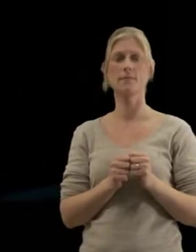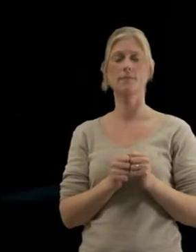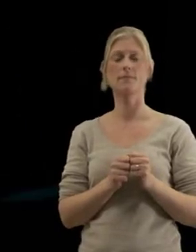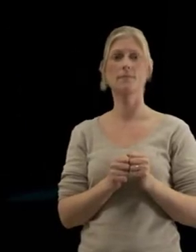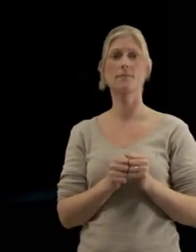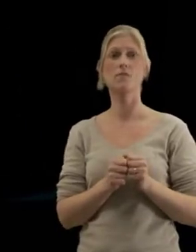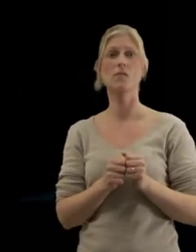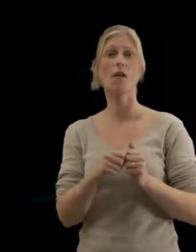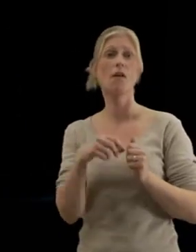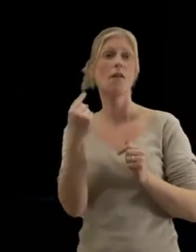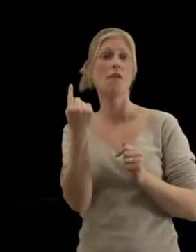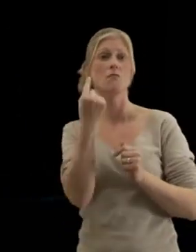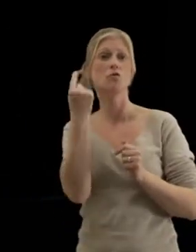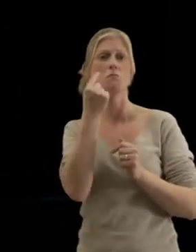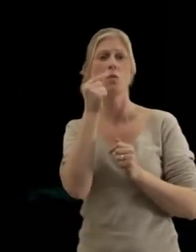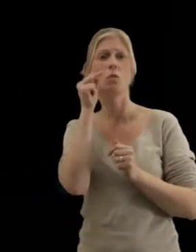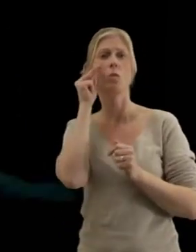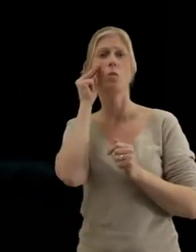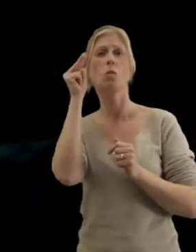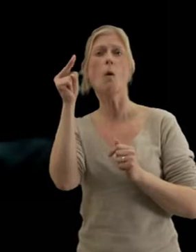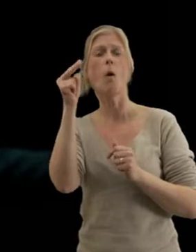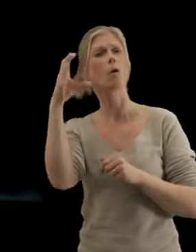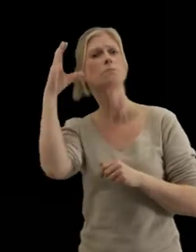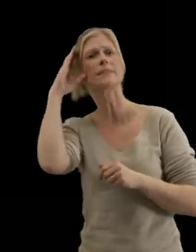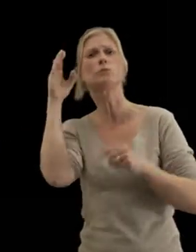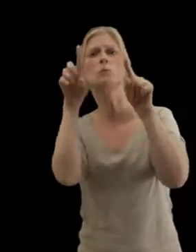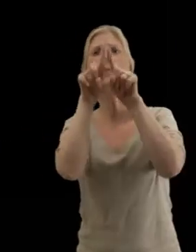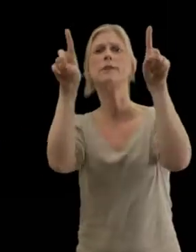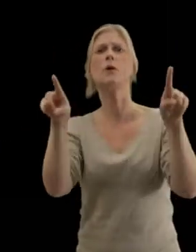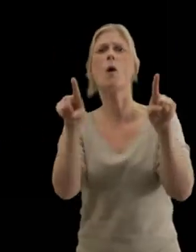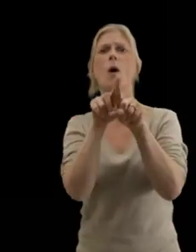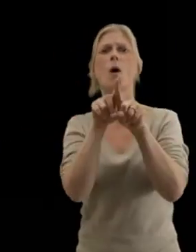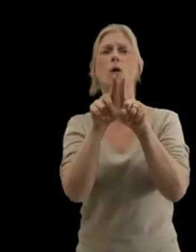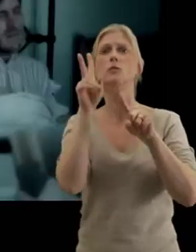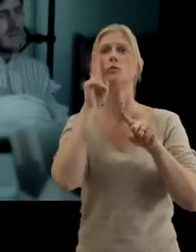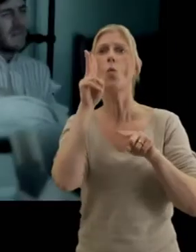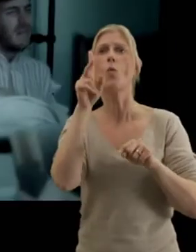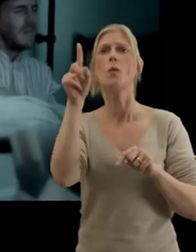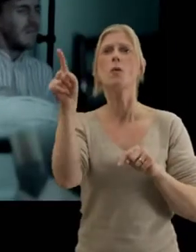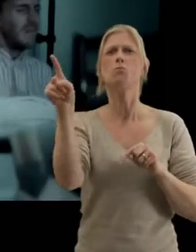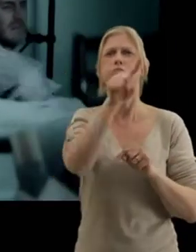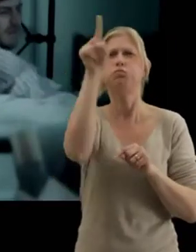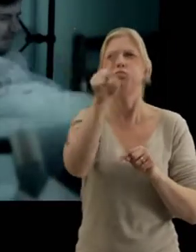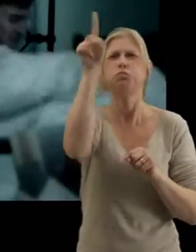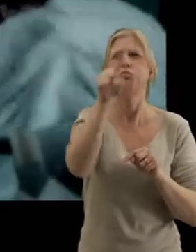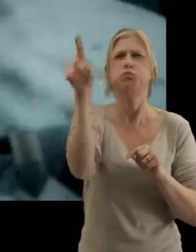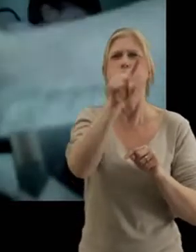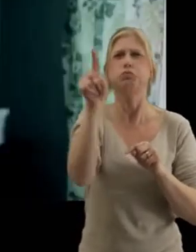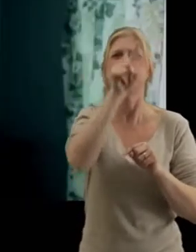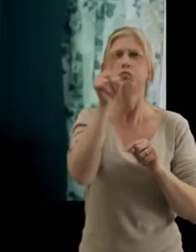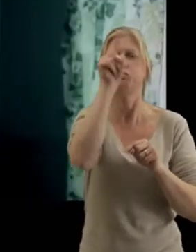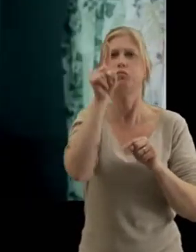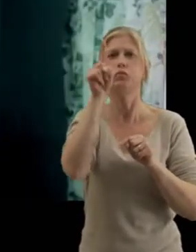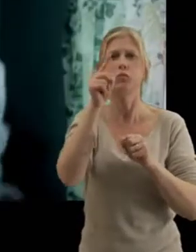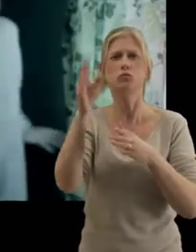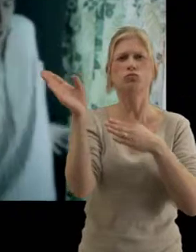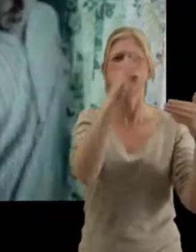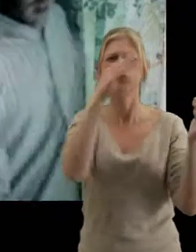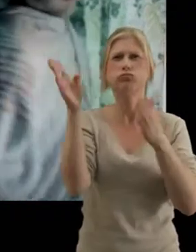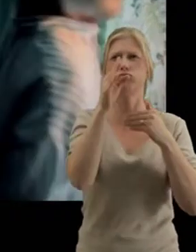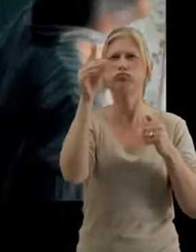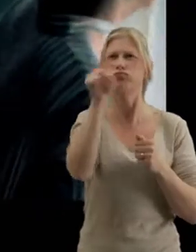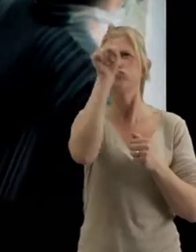And somebody looked out of the bedroom window and saw the mill going around very fast in the storm,